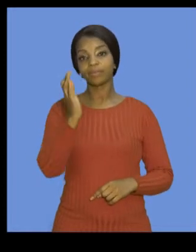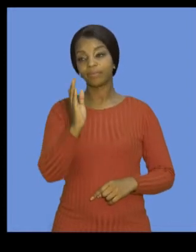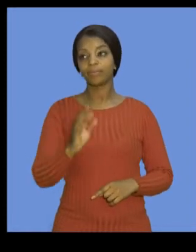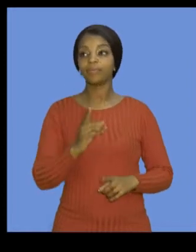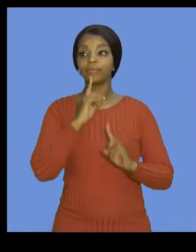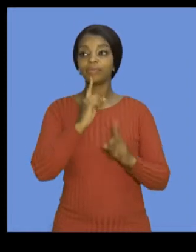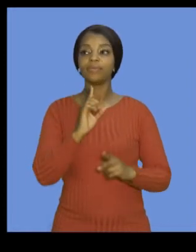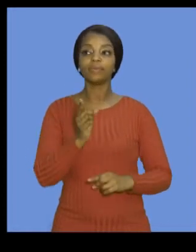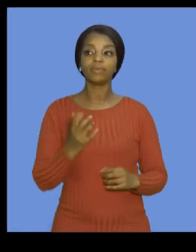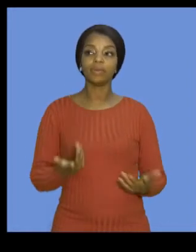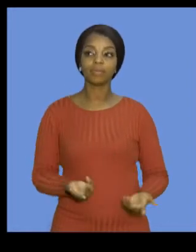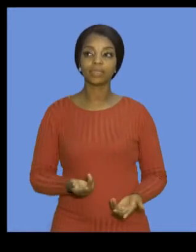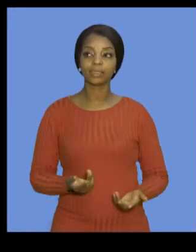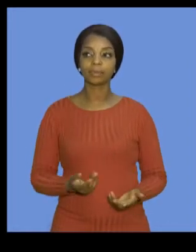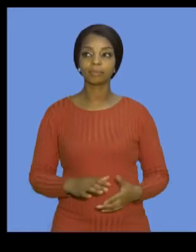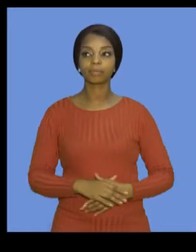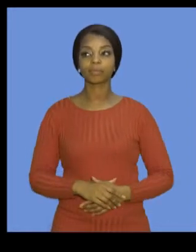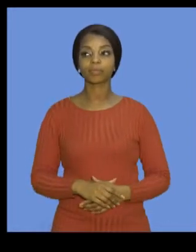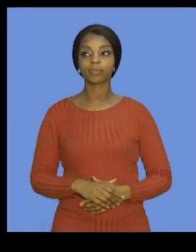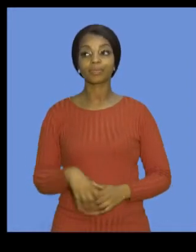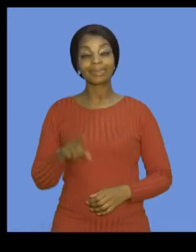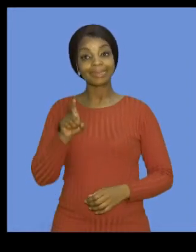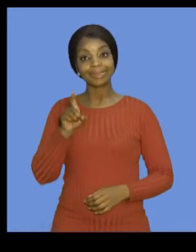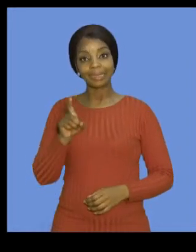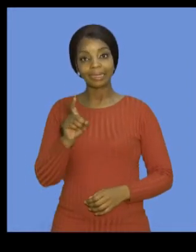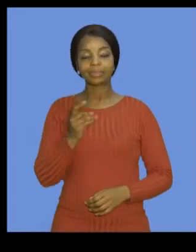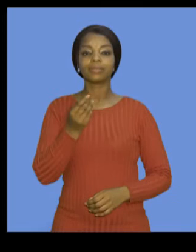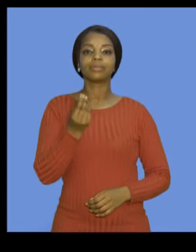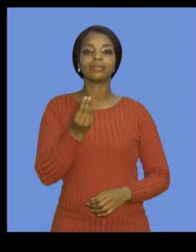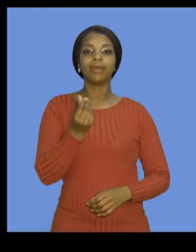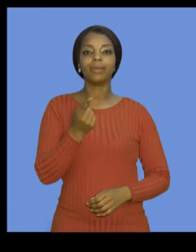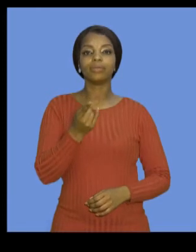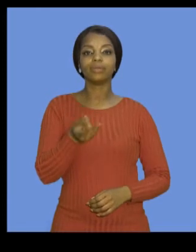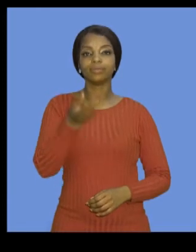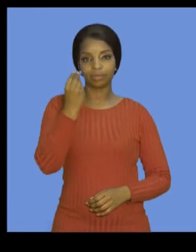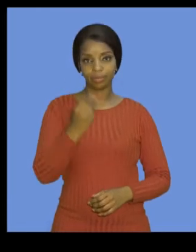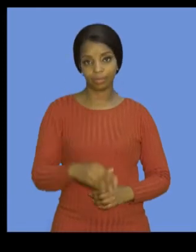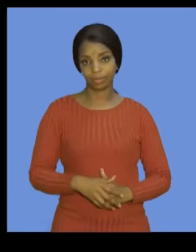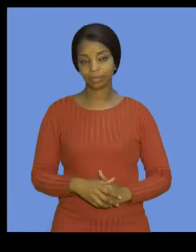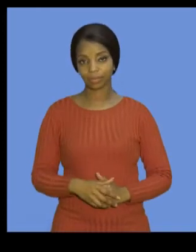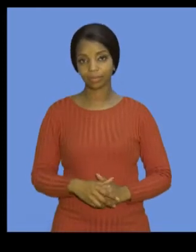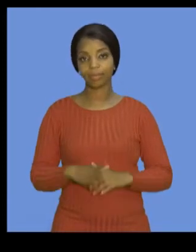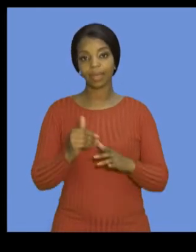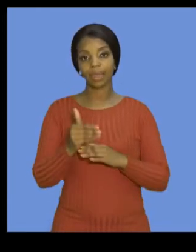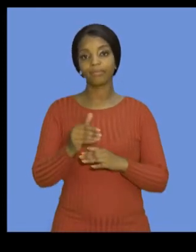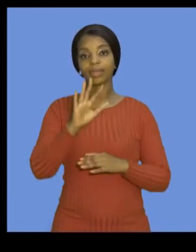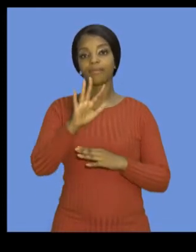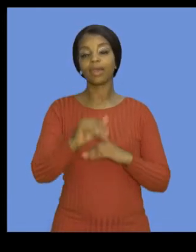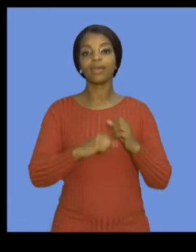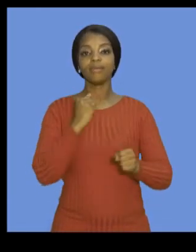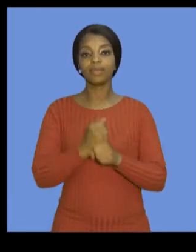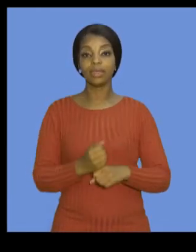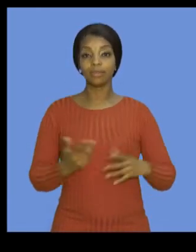the 5 years, right? And then that's how much Sam is going to have